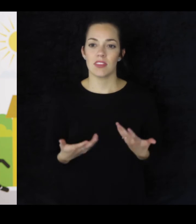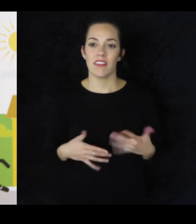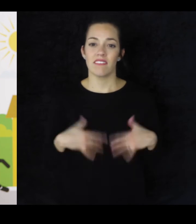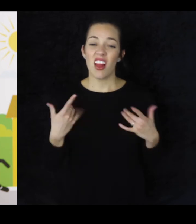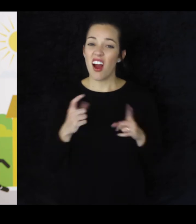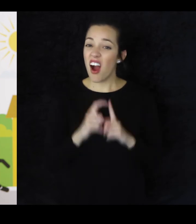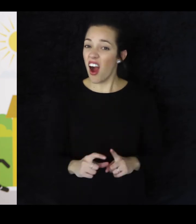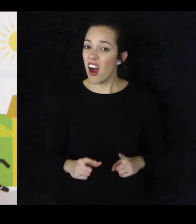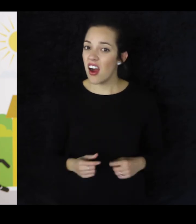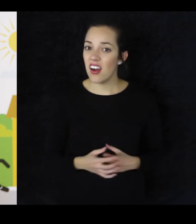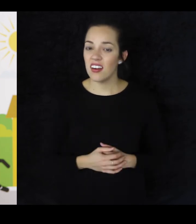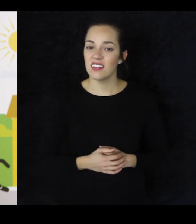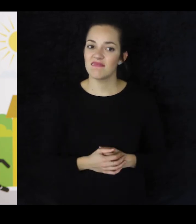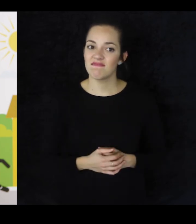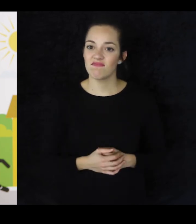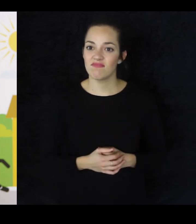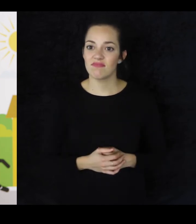it does feel harder.